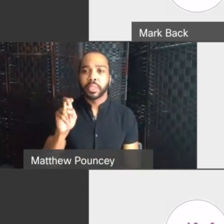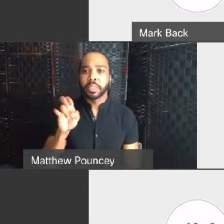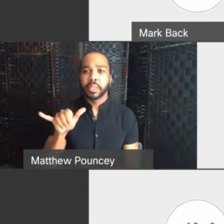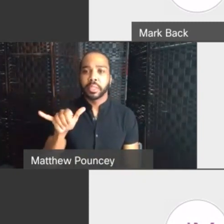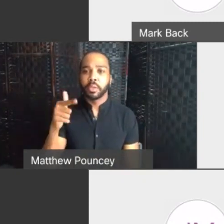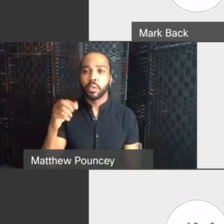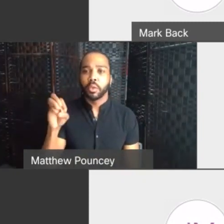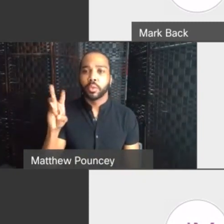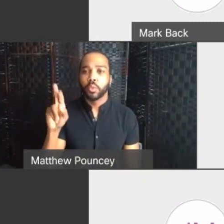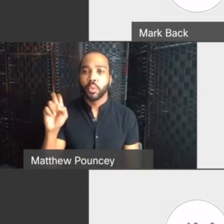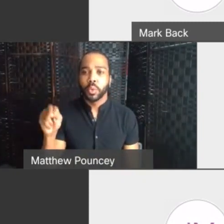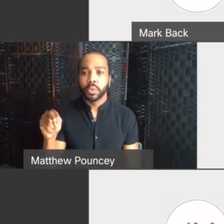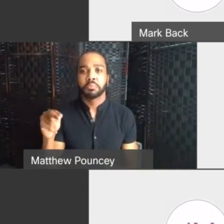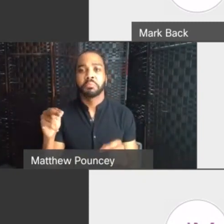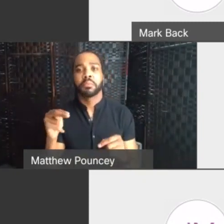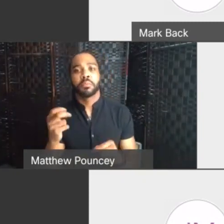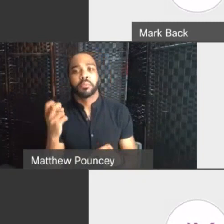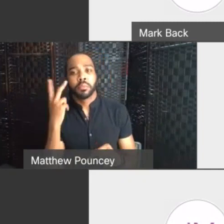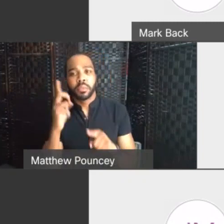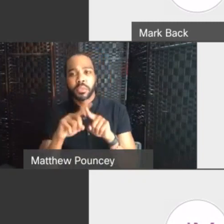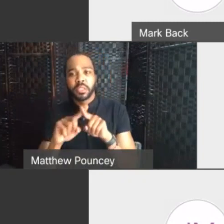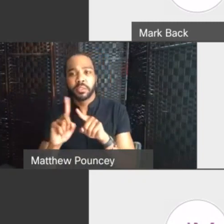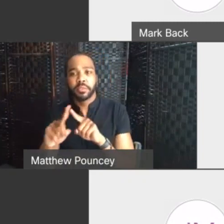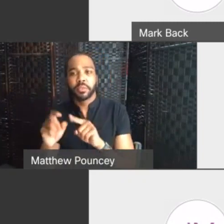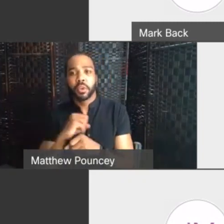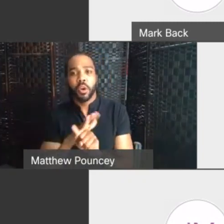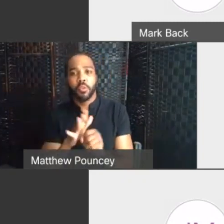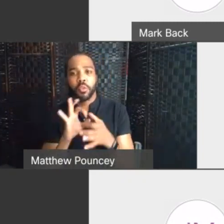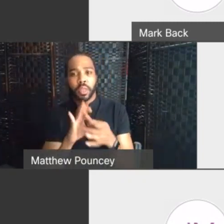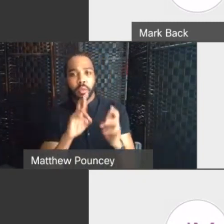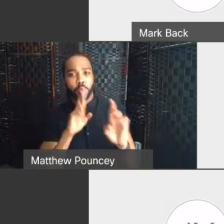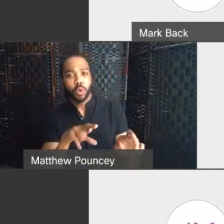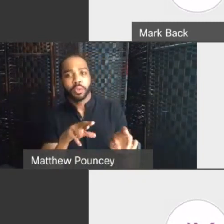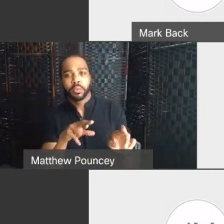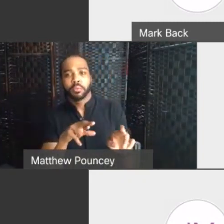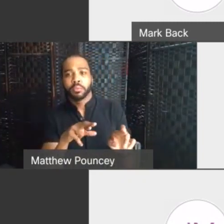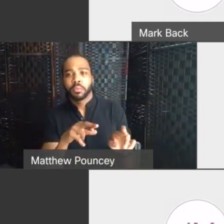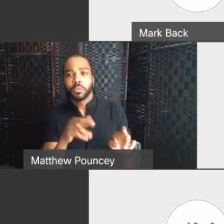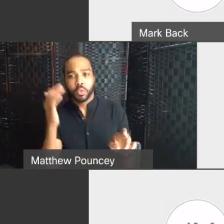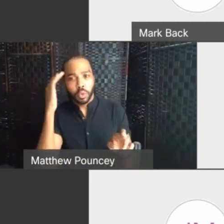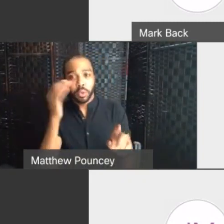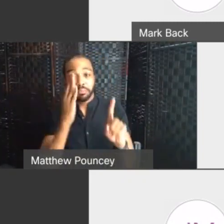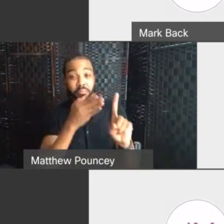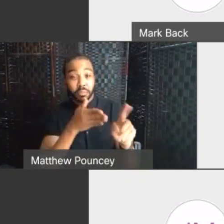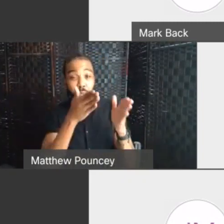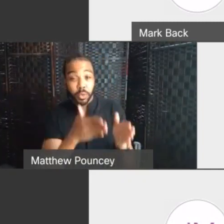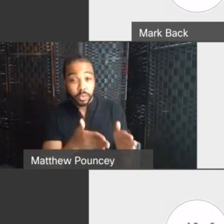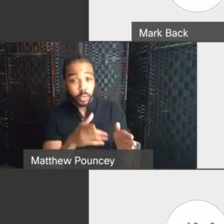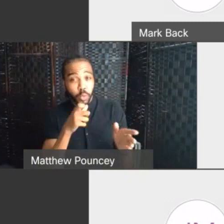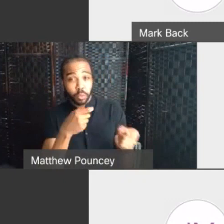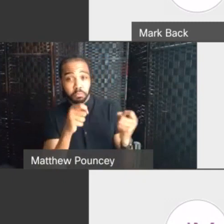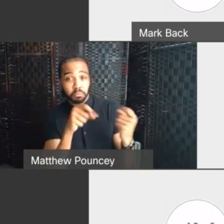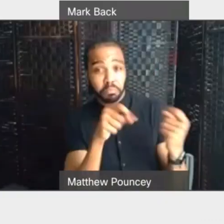all forms that are required to be sent and to whom it needs to be sent to ensure that we're receiving the most accurate